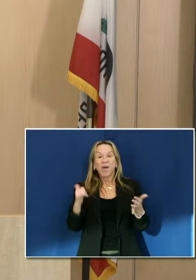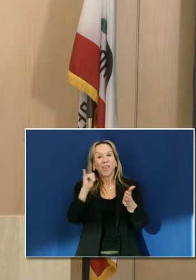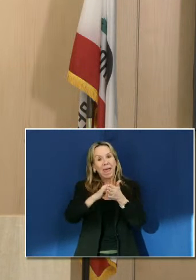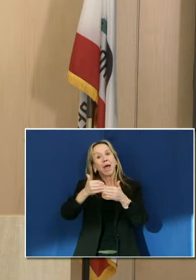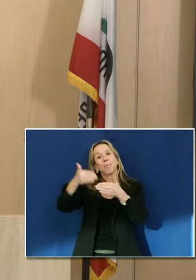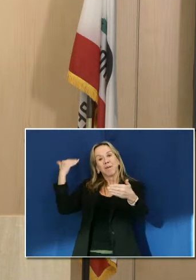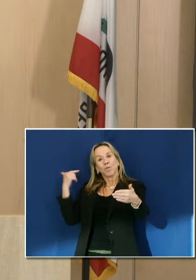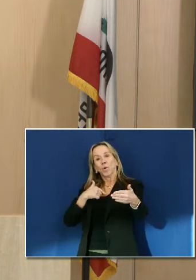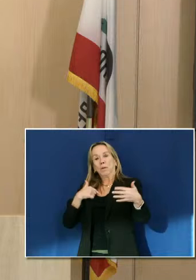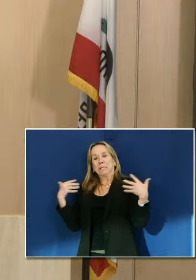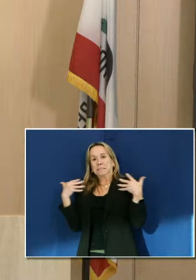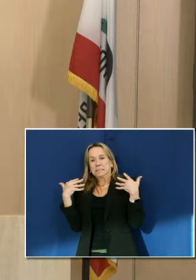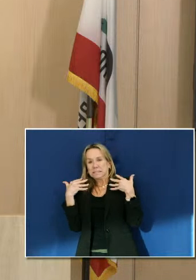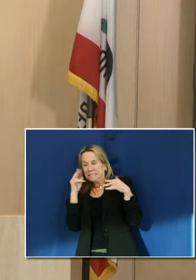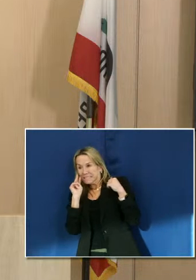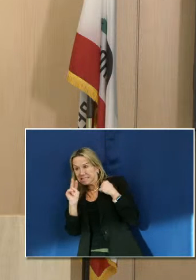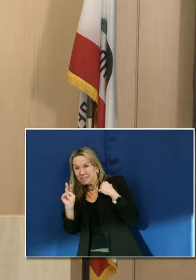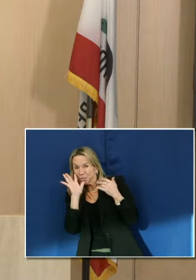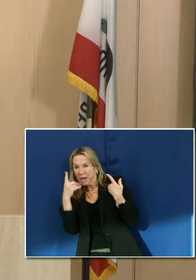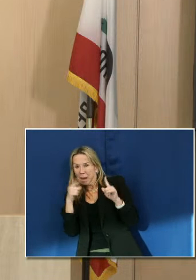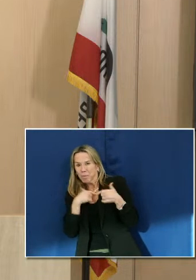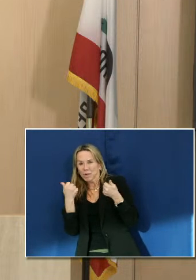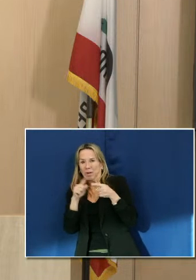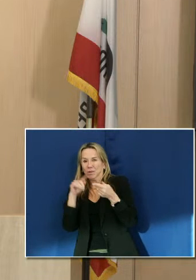would experience back in May.